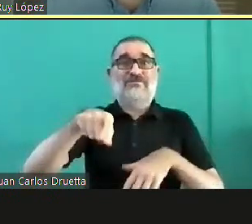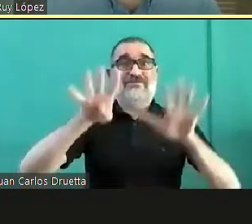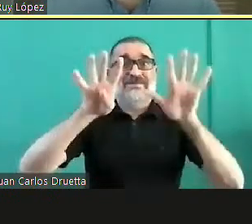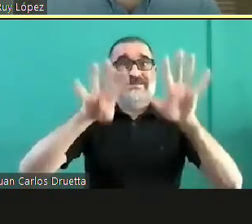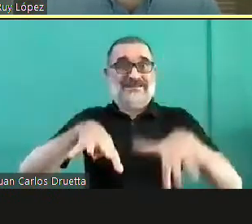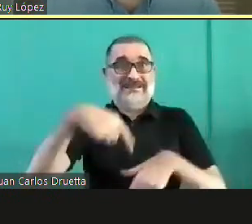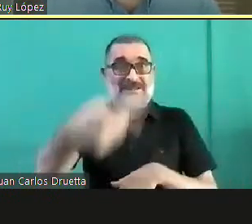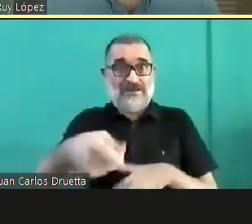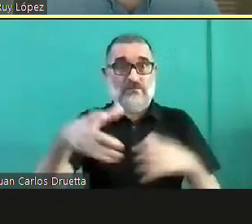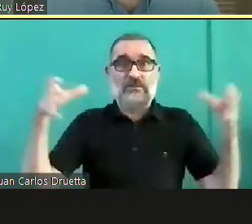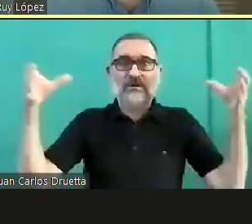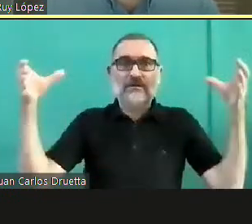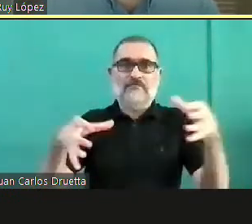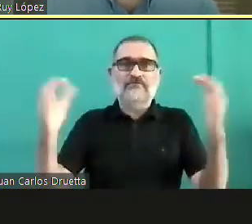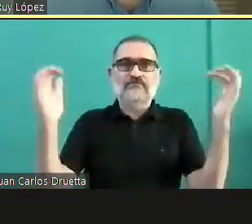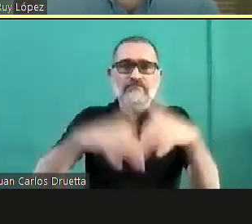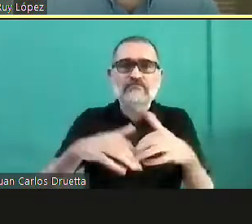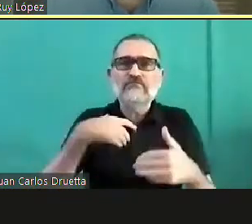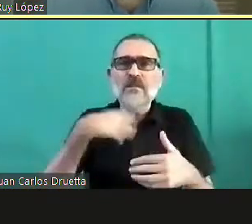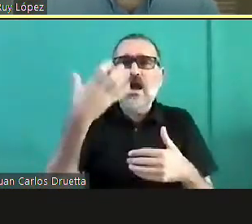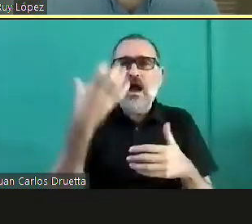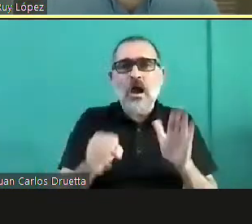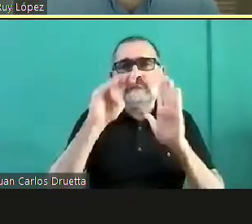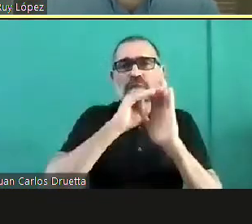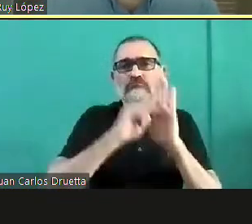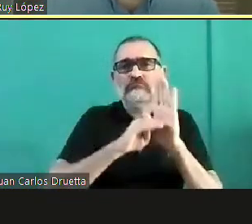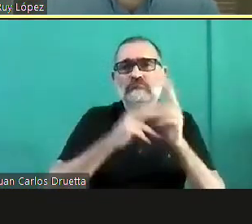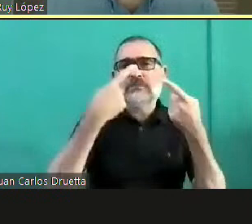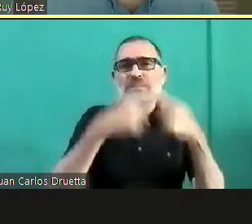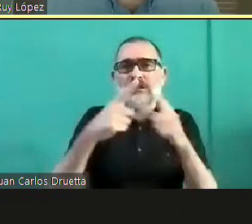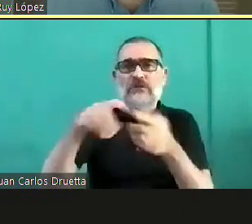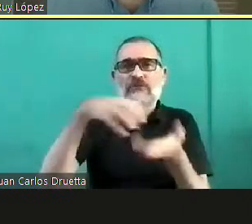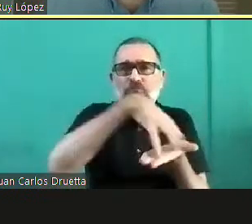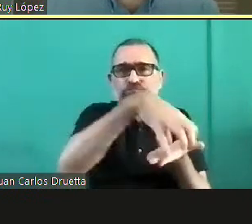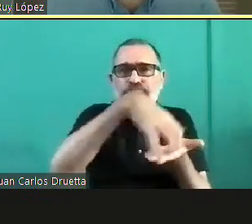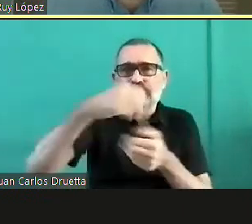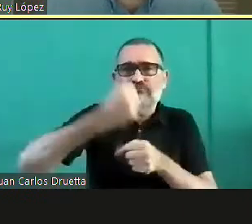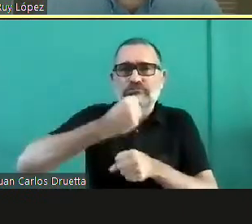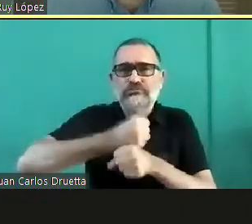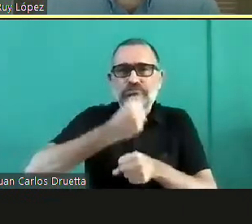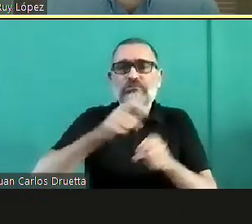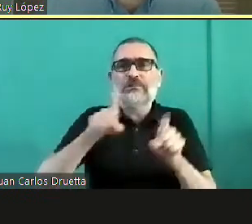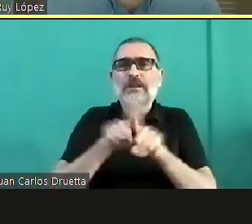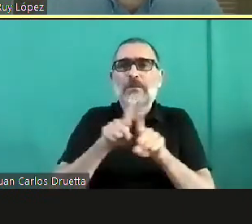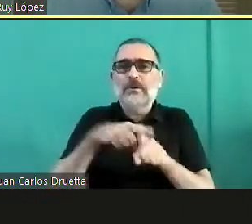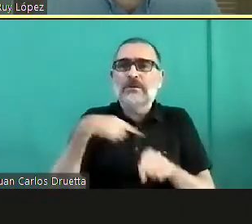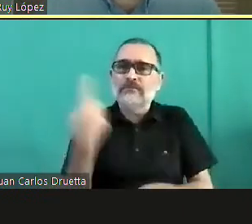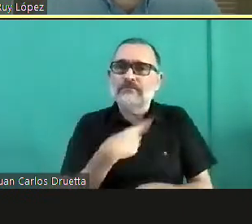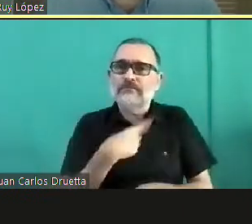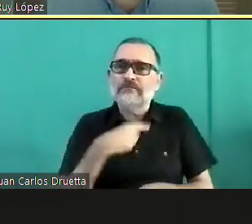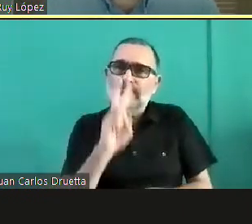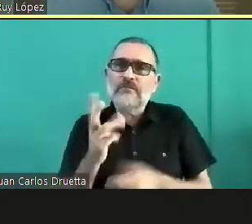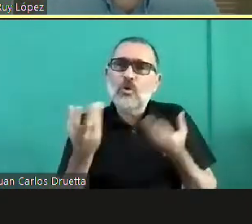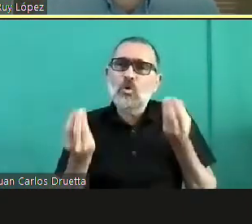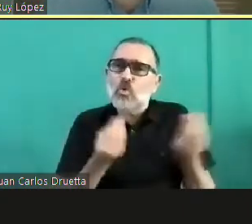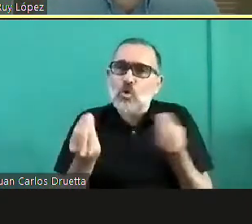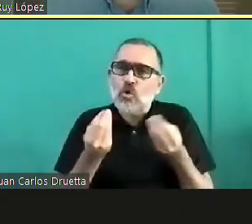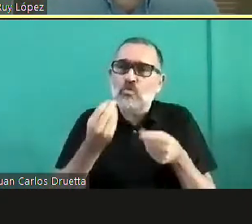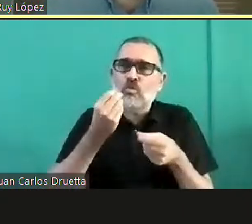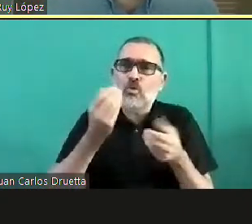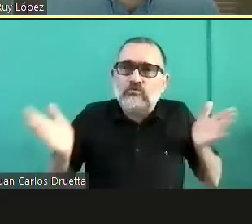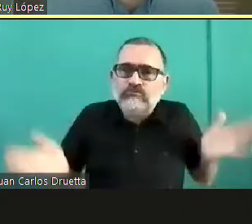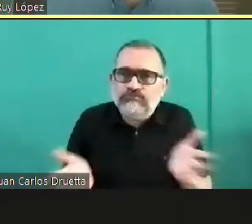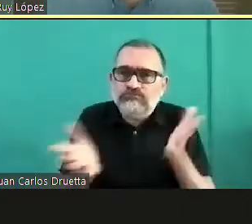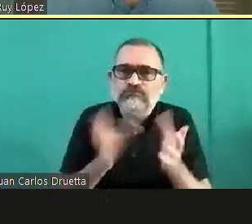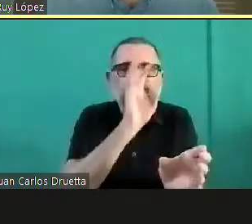time of great relevance to have an impact not only on local food systems, but global ones. One of the programs